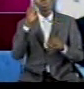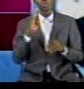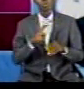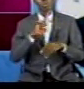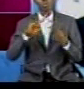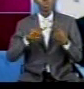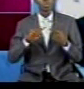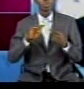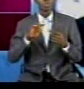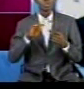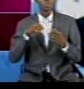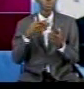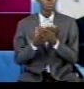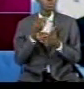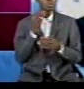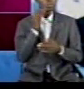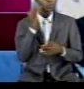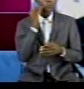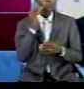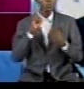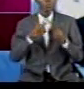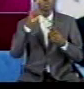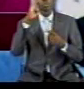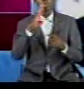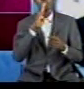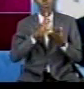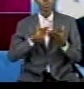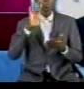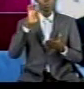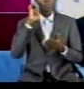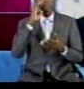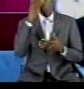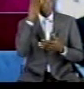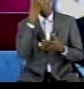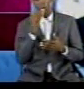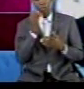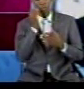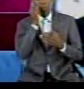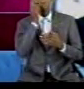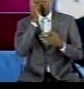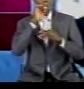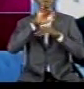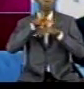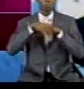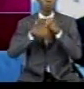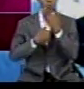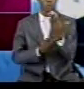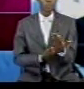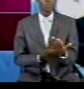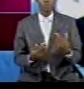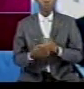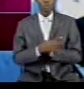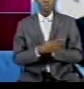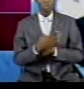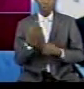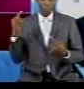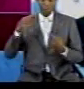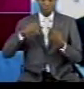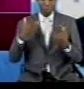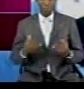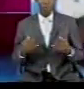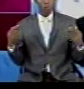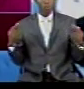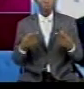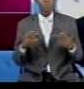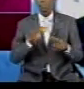it. But to God be the glory, I slept. I woke up the following morning, being today, and till now, that pain, I no longer feel it